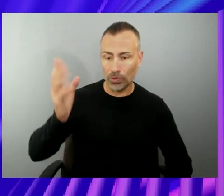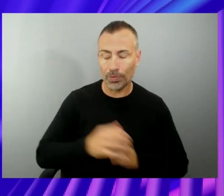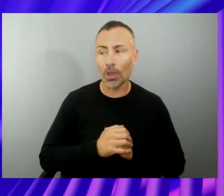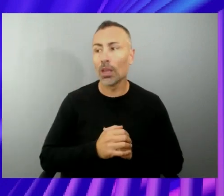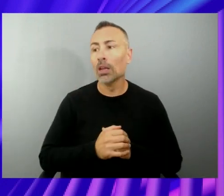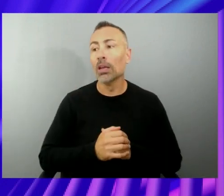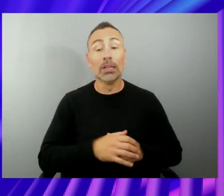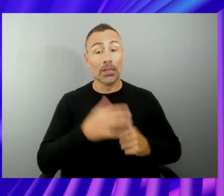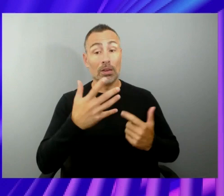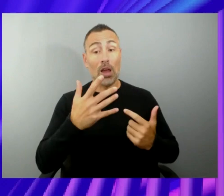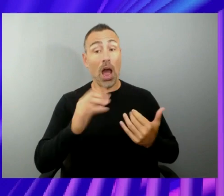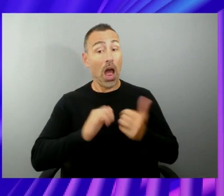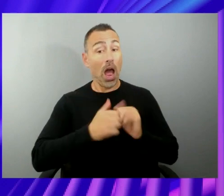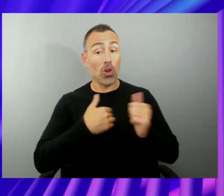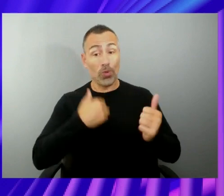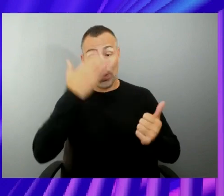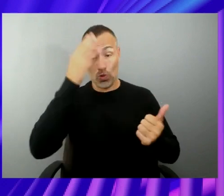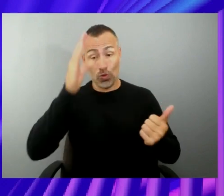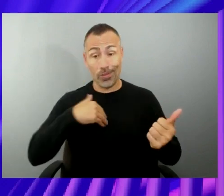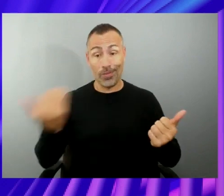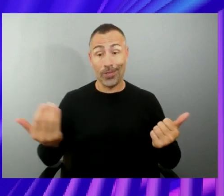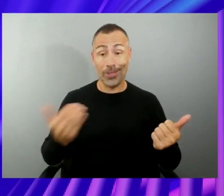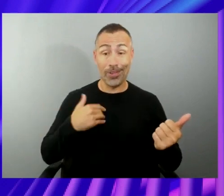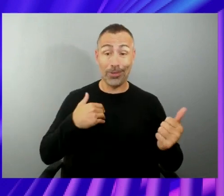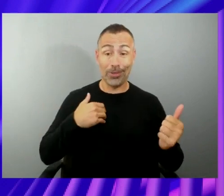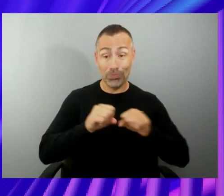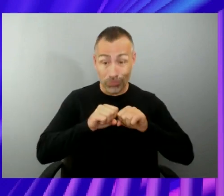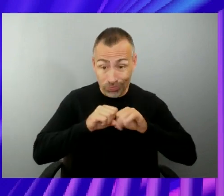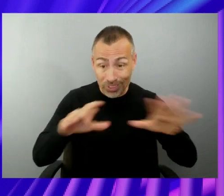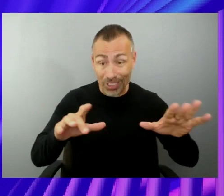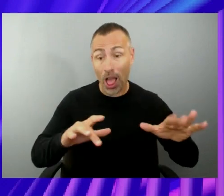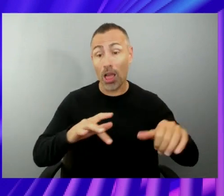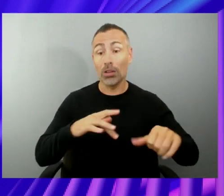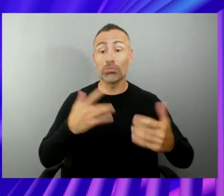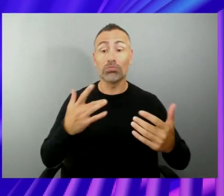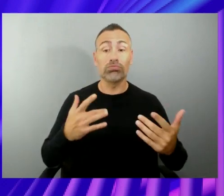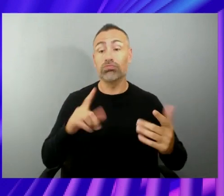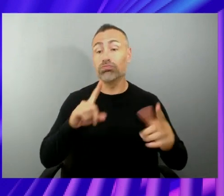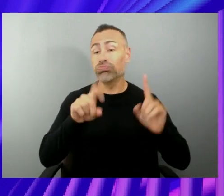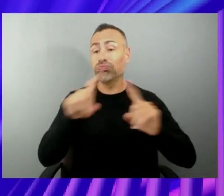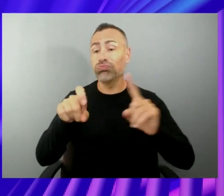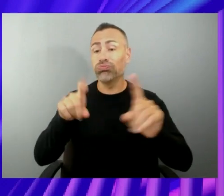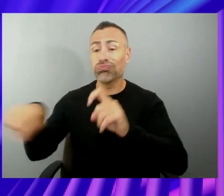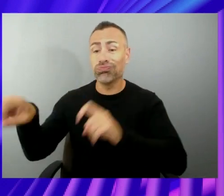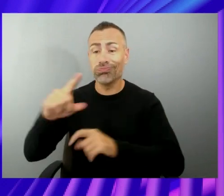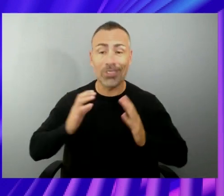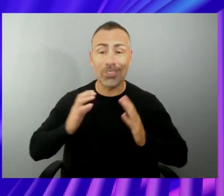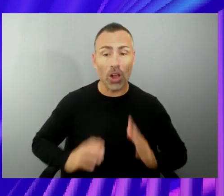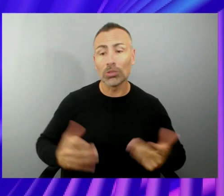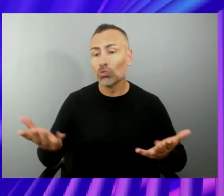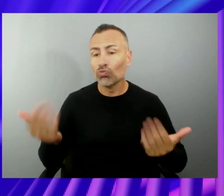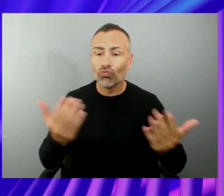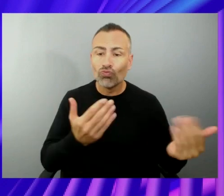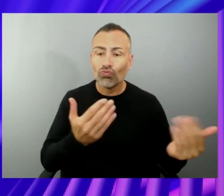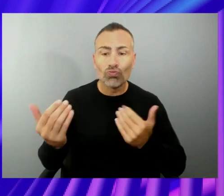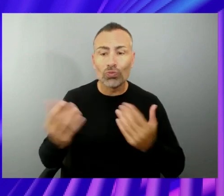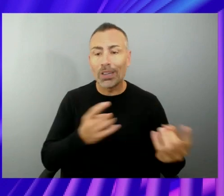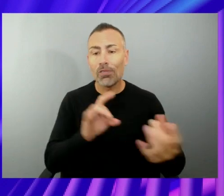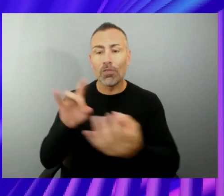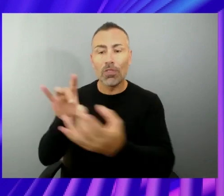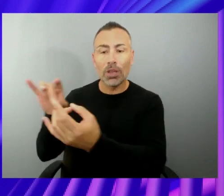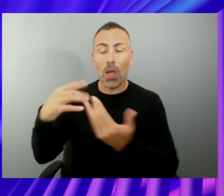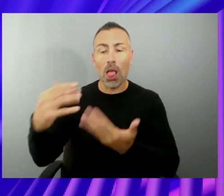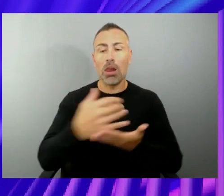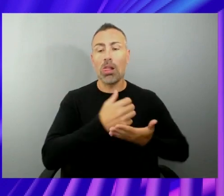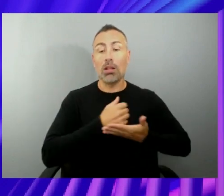outreach, from viewers, from customers. Actually, one of the episodes that kind of stemmed this workshop that we're running here at Reinforce was based on a